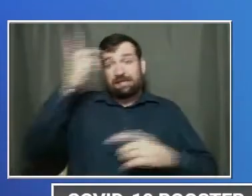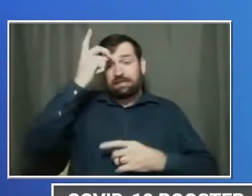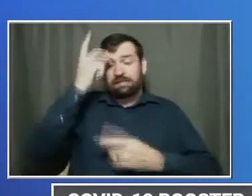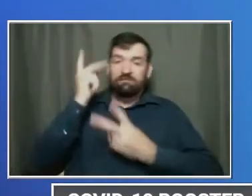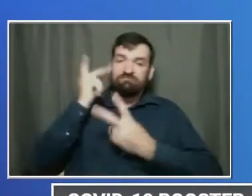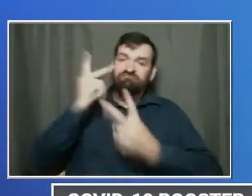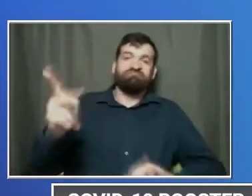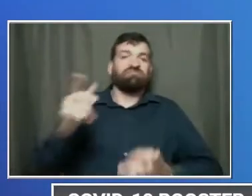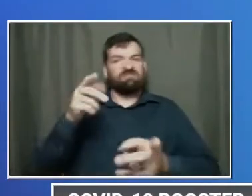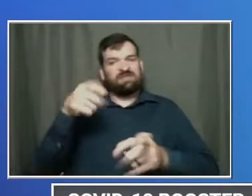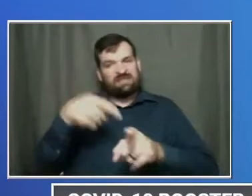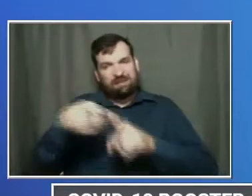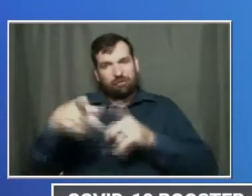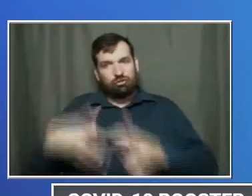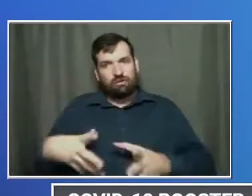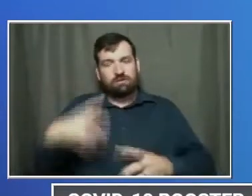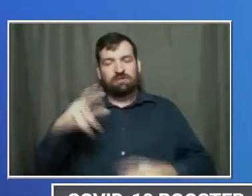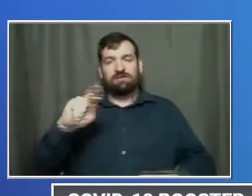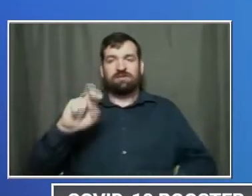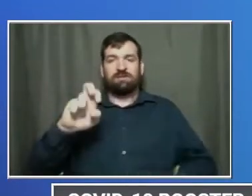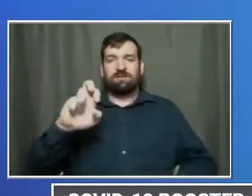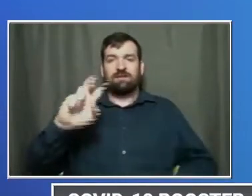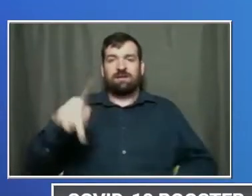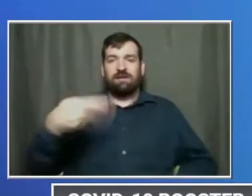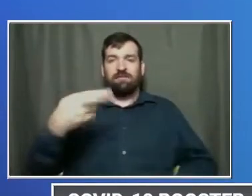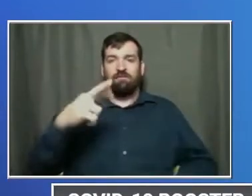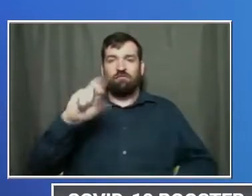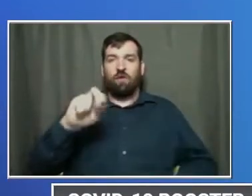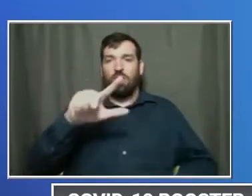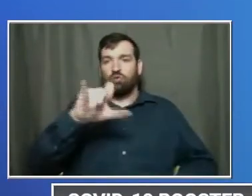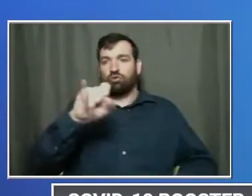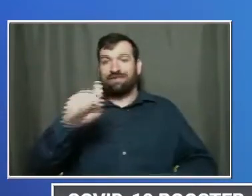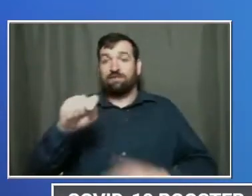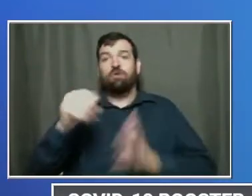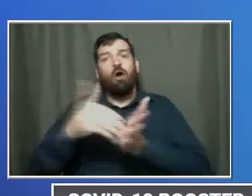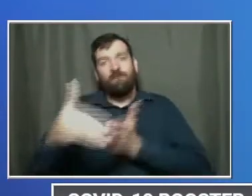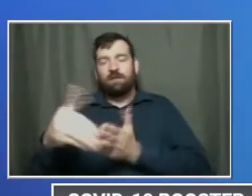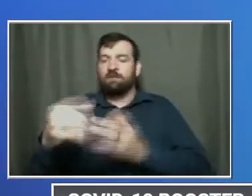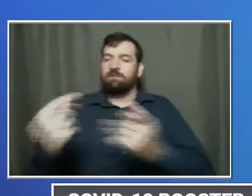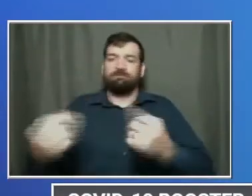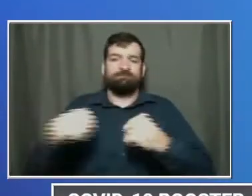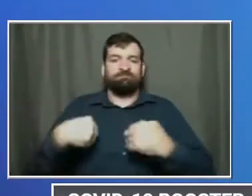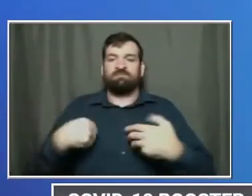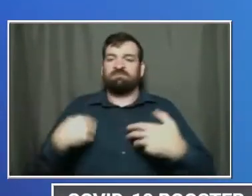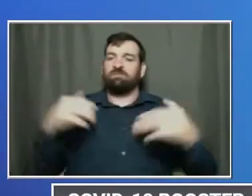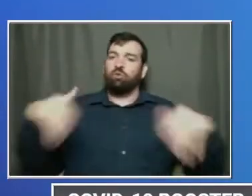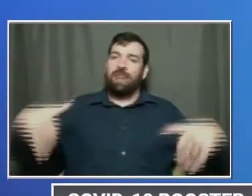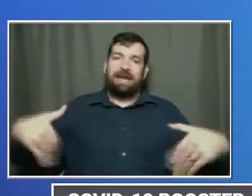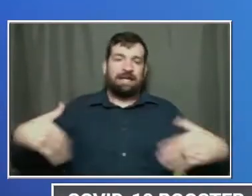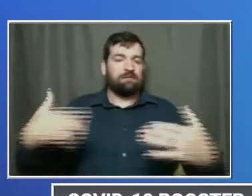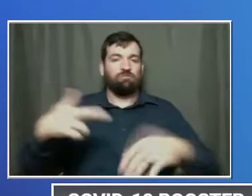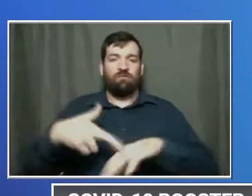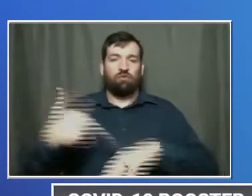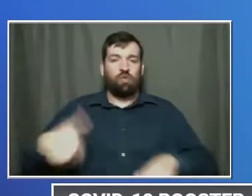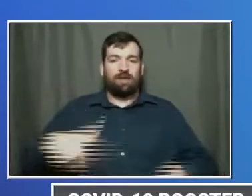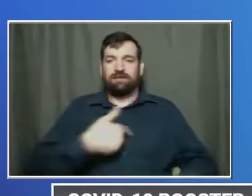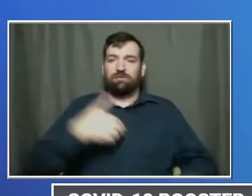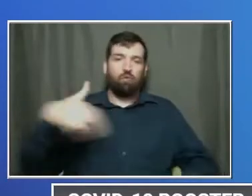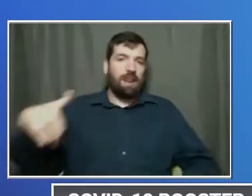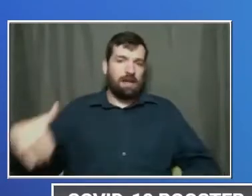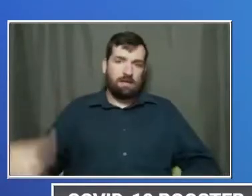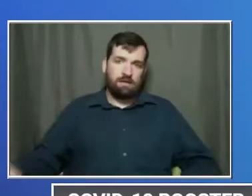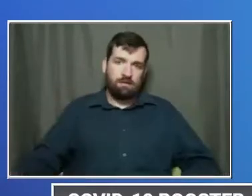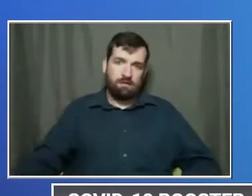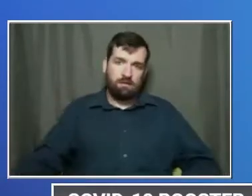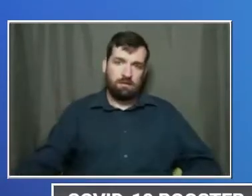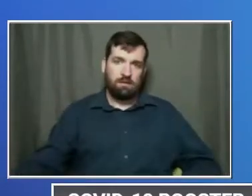doctor. Many times we get patients when it's too late to do anything. They're referred to as too late. So I would